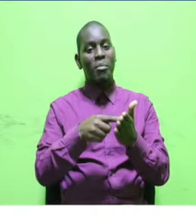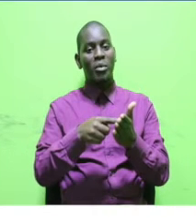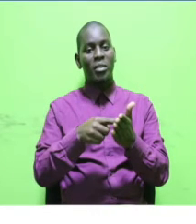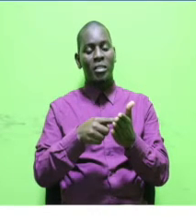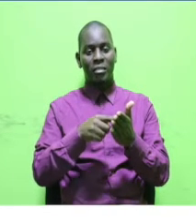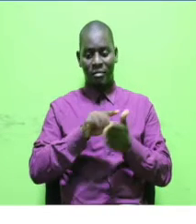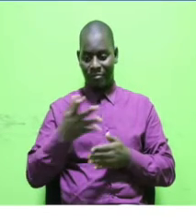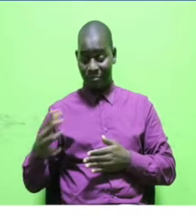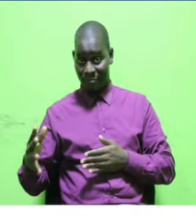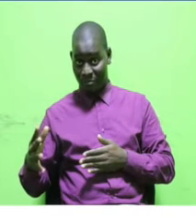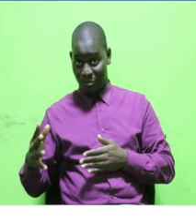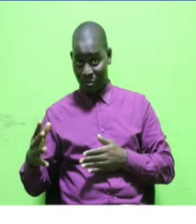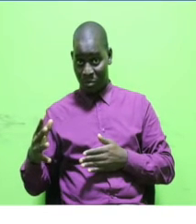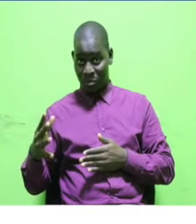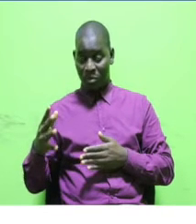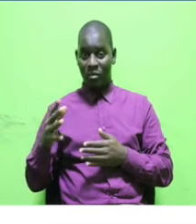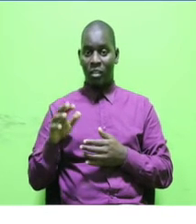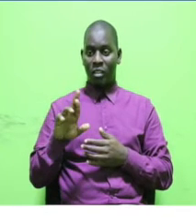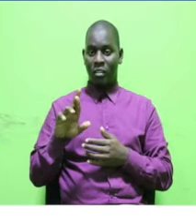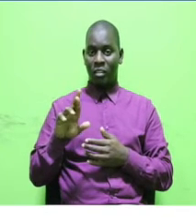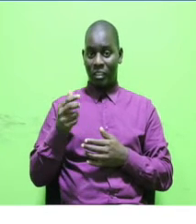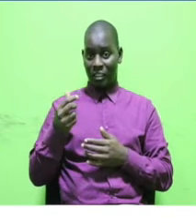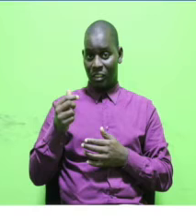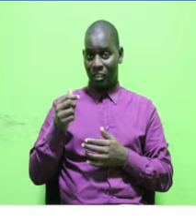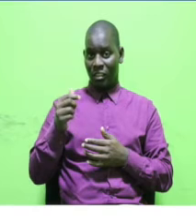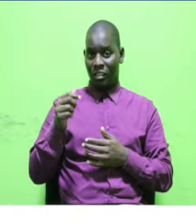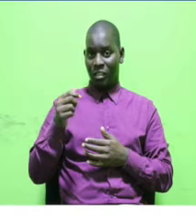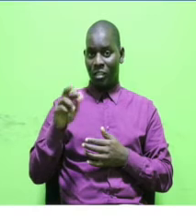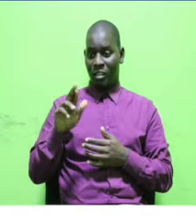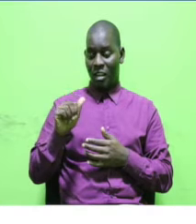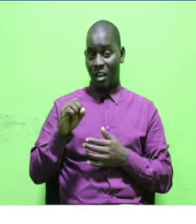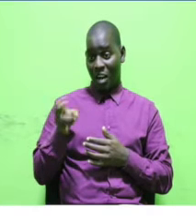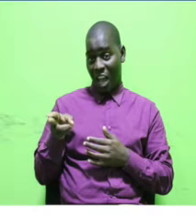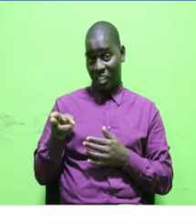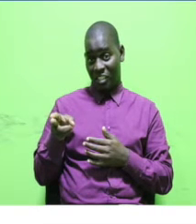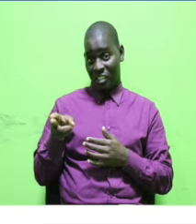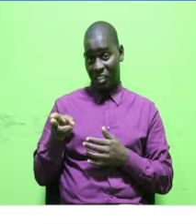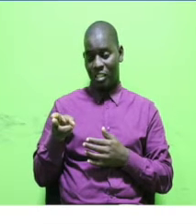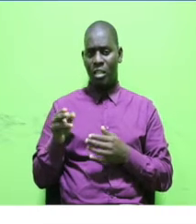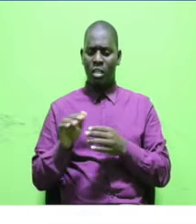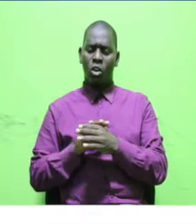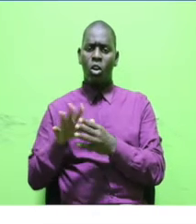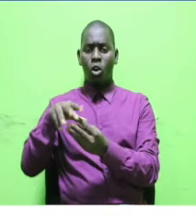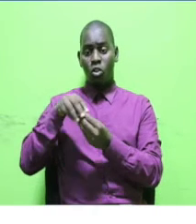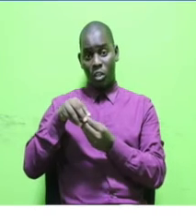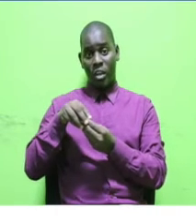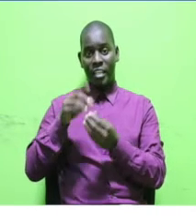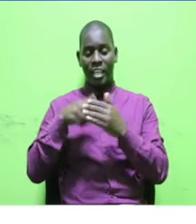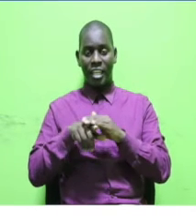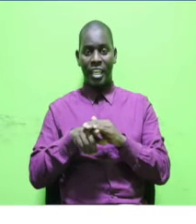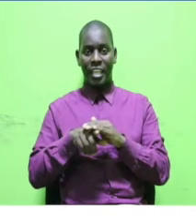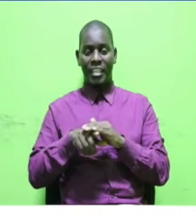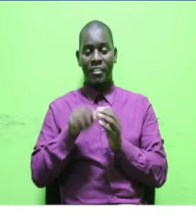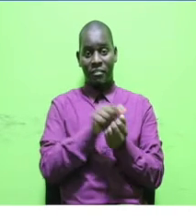wastewater, household trash, hazardous waste such as sewage, which contains bodily wastes